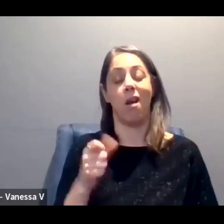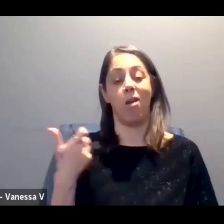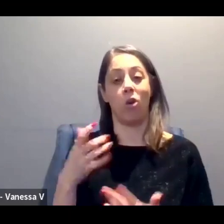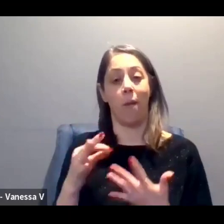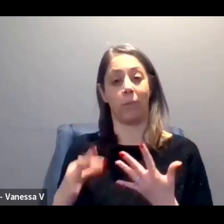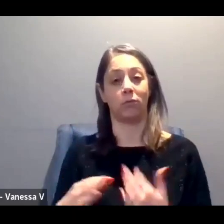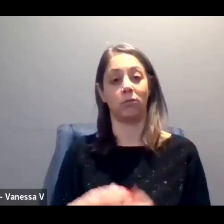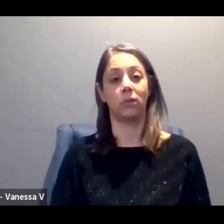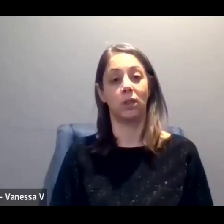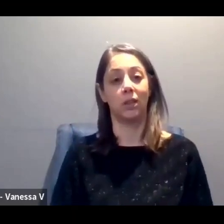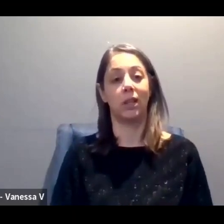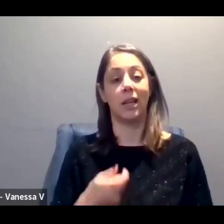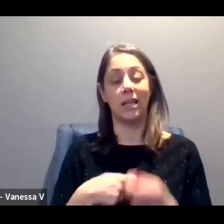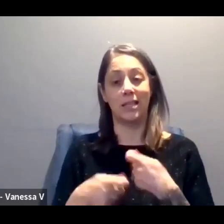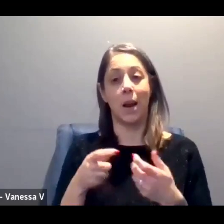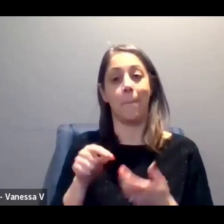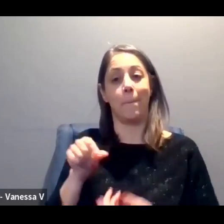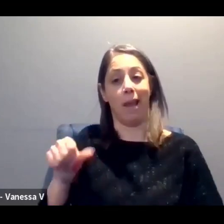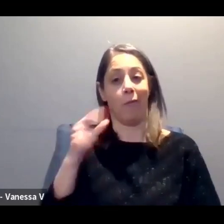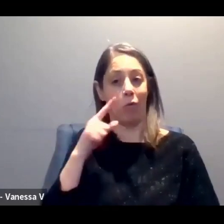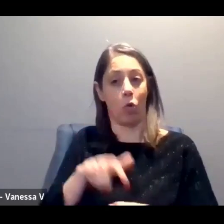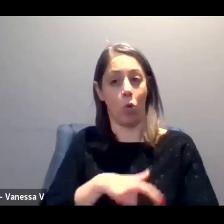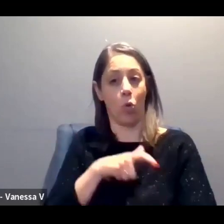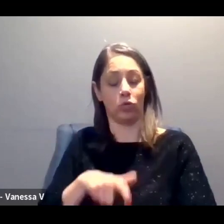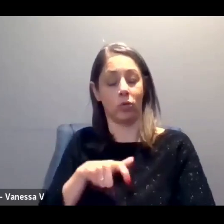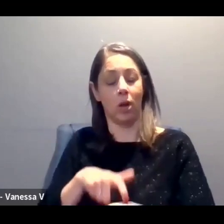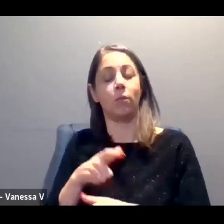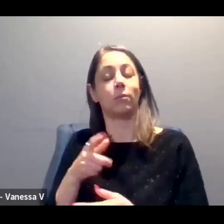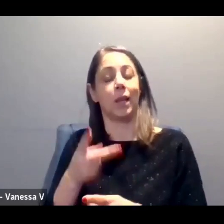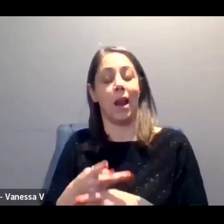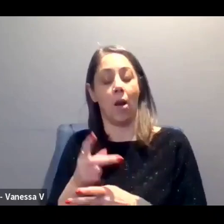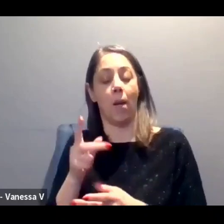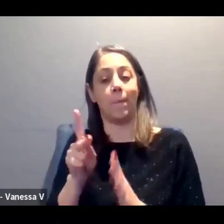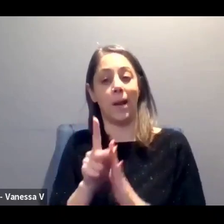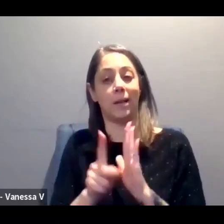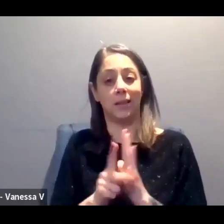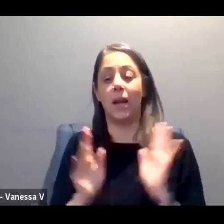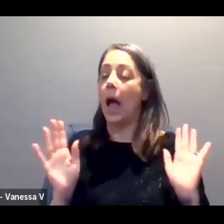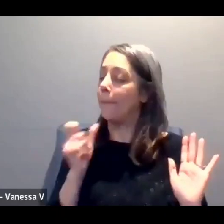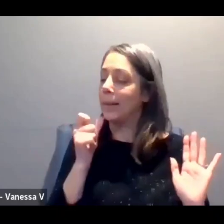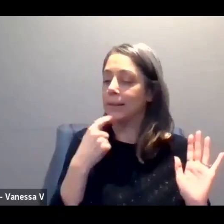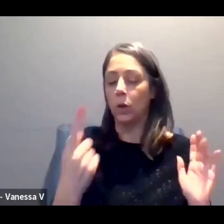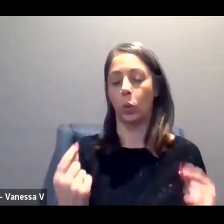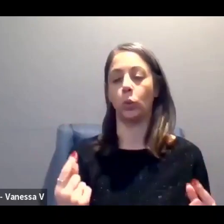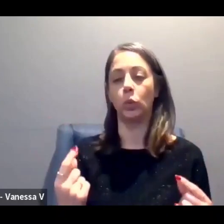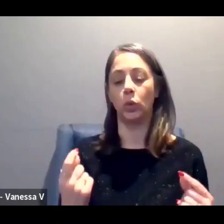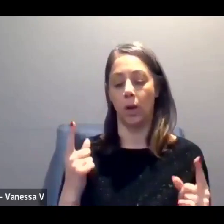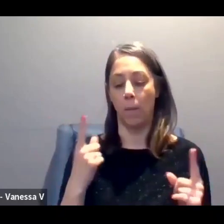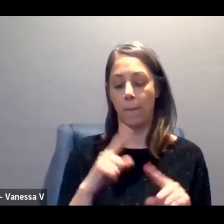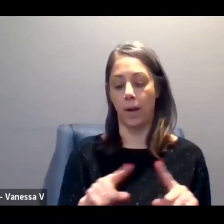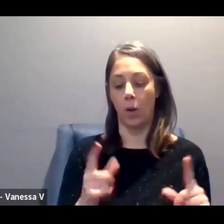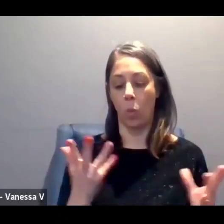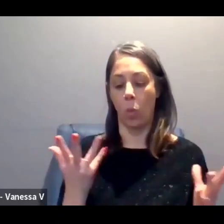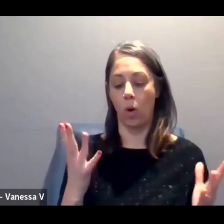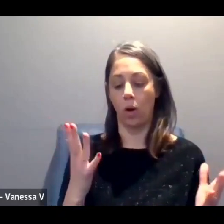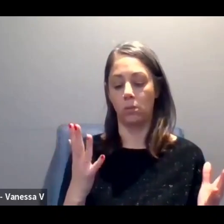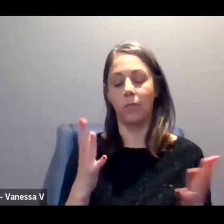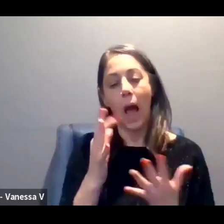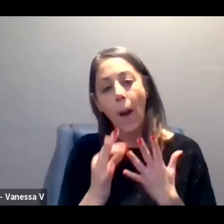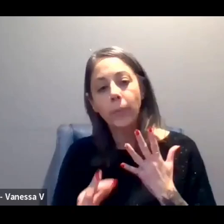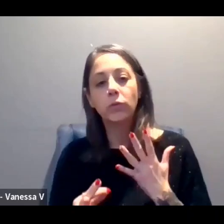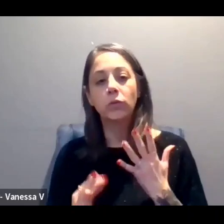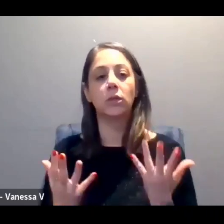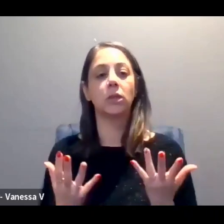paying for a long-term care insurance policy. And again, we're not here to tell you what to do, but just to kind of tell you what your options are and